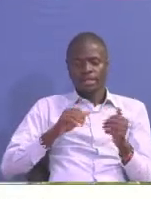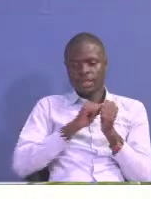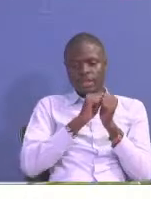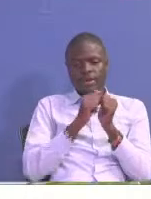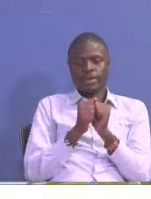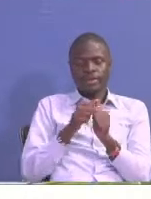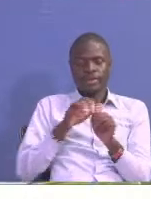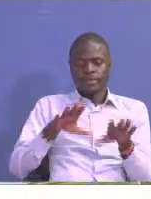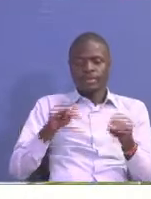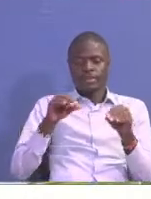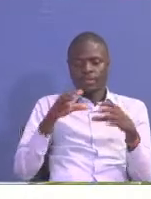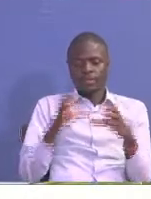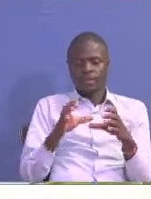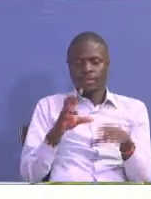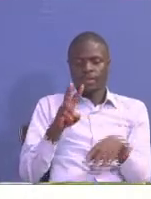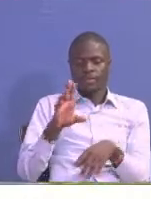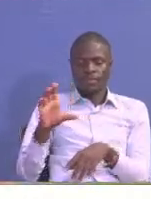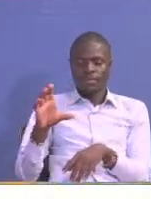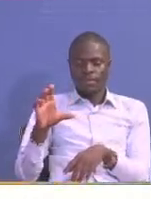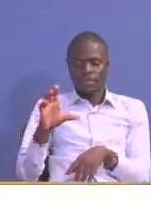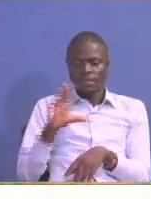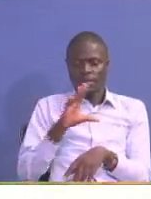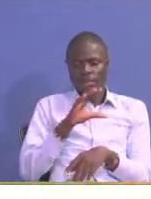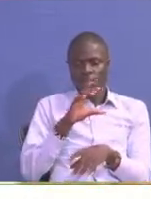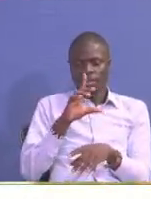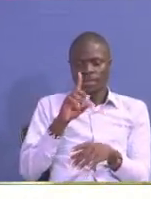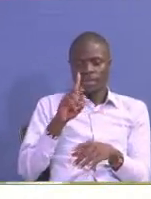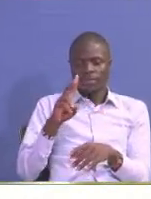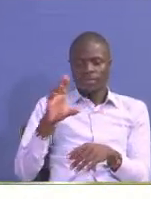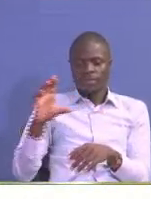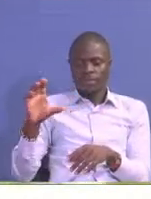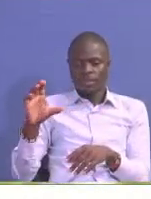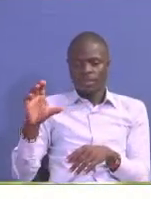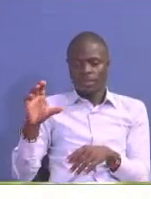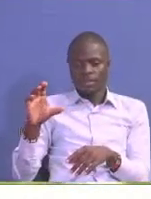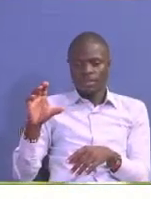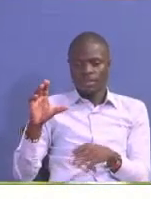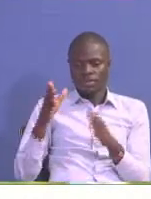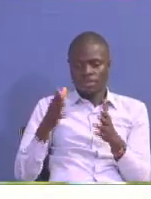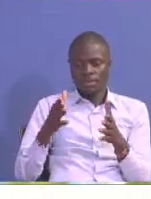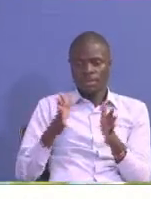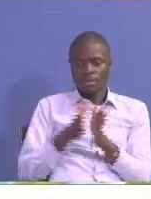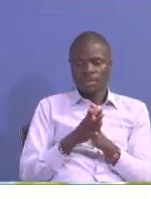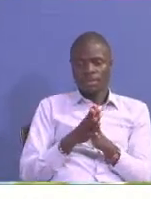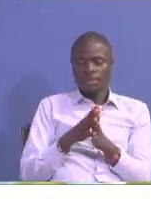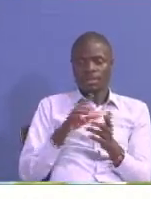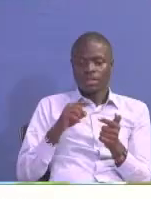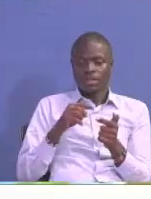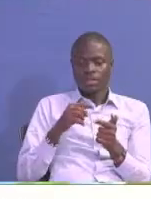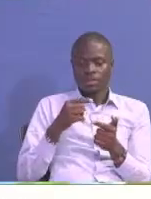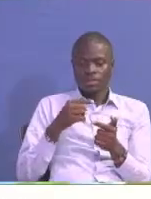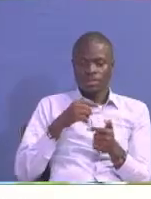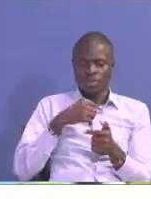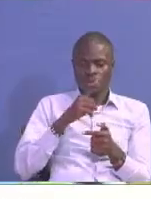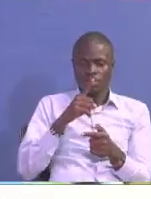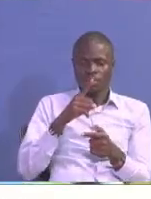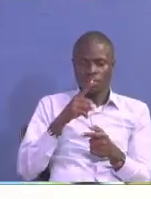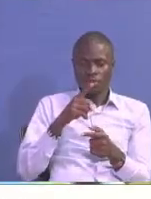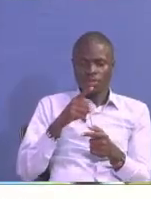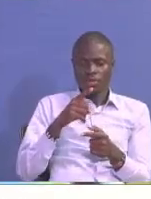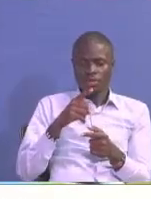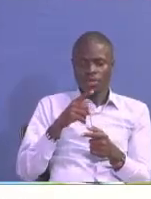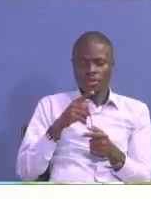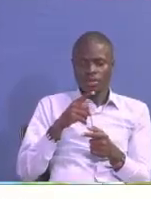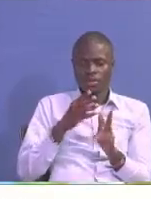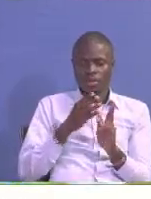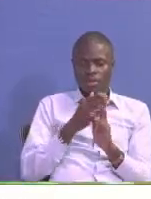Chair of Council, the Vice Chancellor, DVC Academic, and DVC Rio, to kindly leave the amphitheater